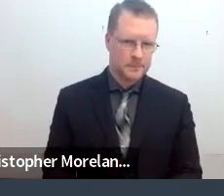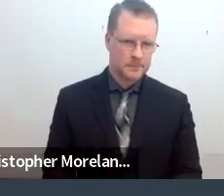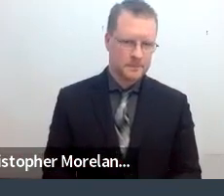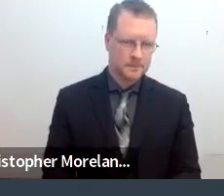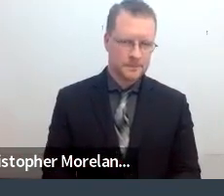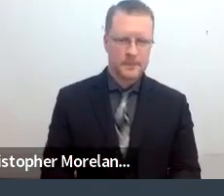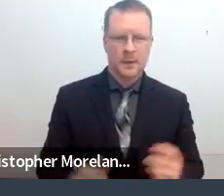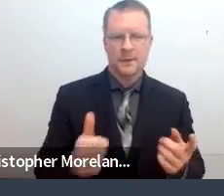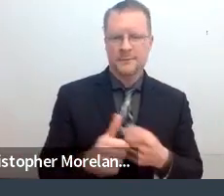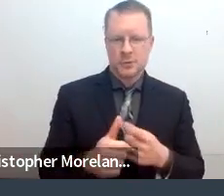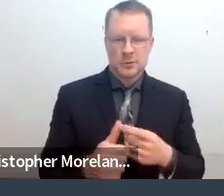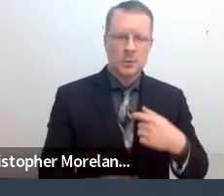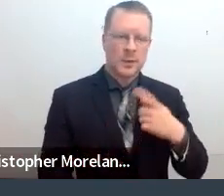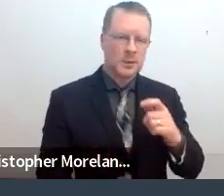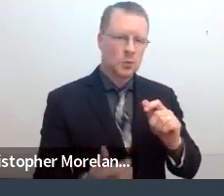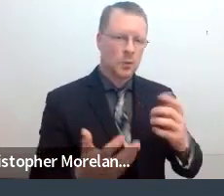here.